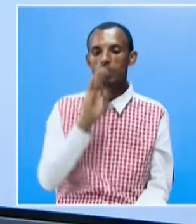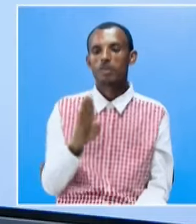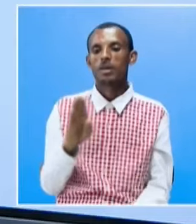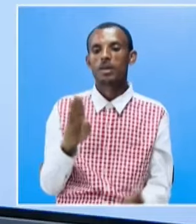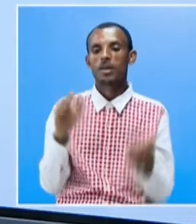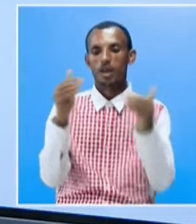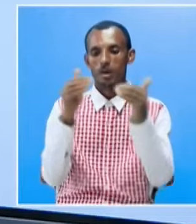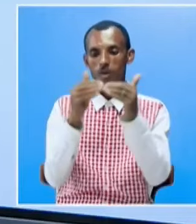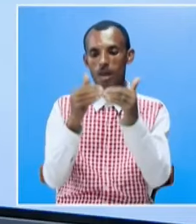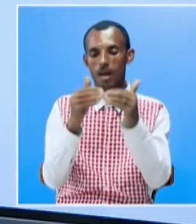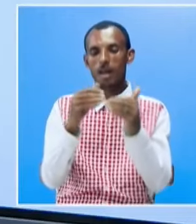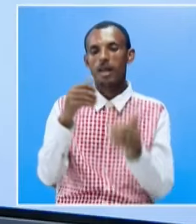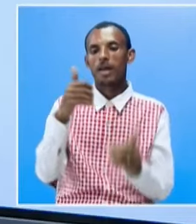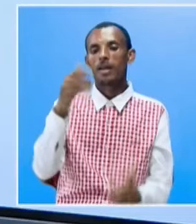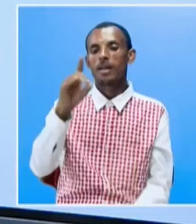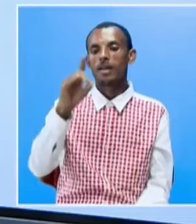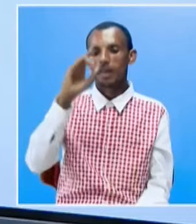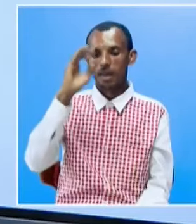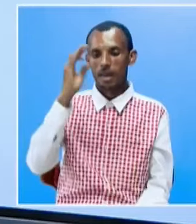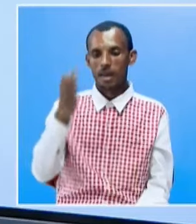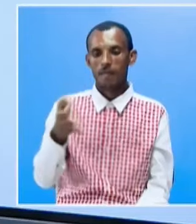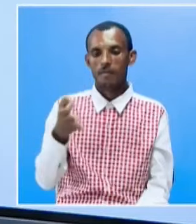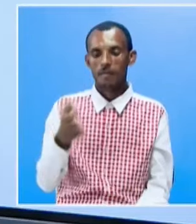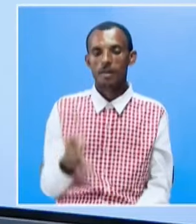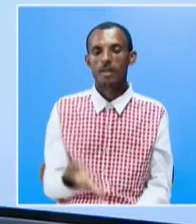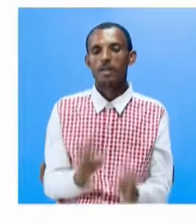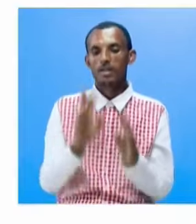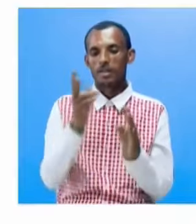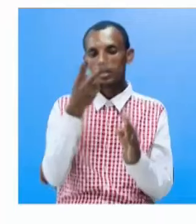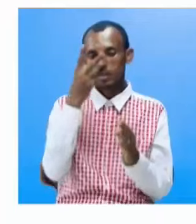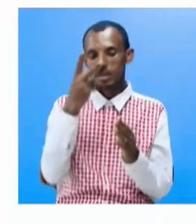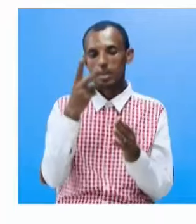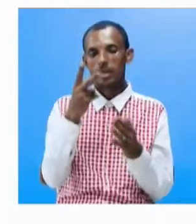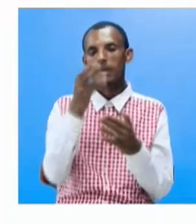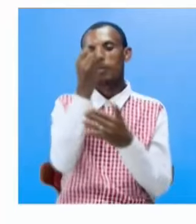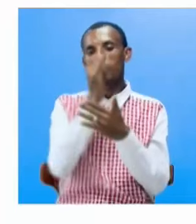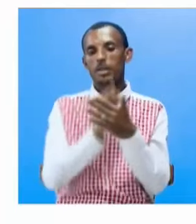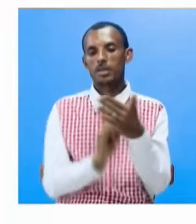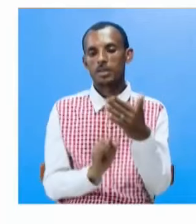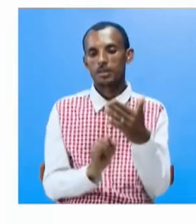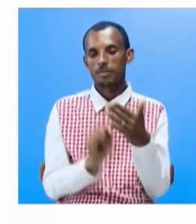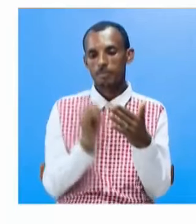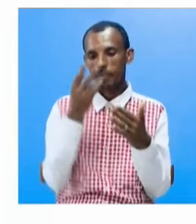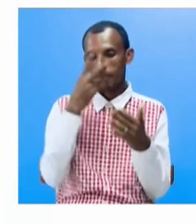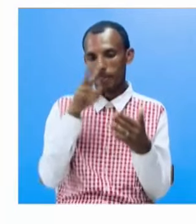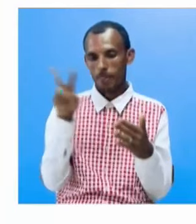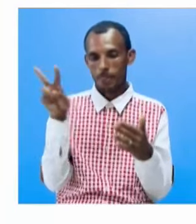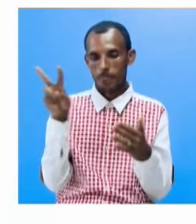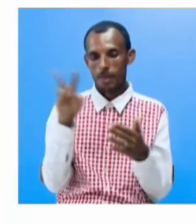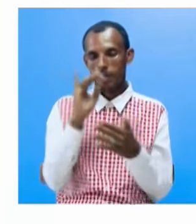side DF. Let's see it in picture. Look, this one, assume this one is